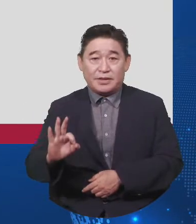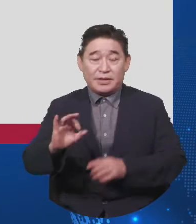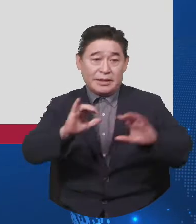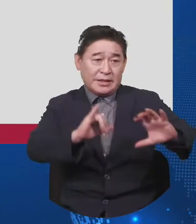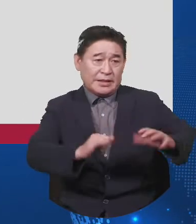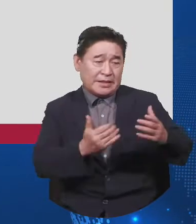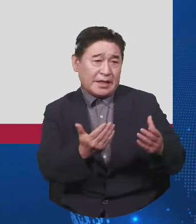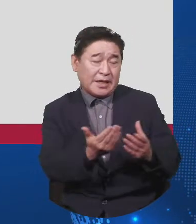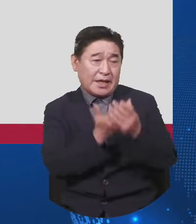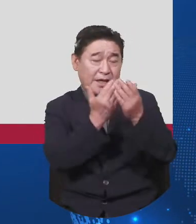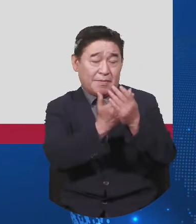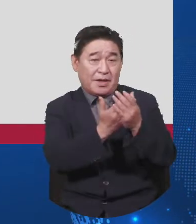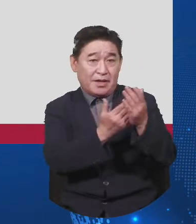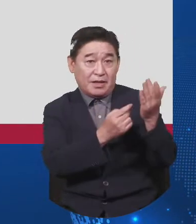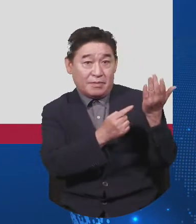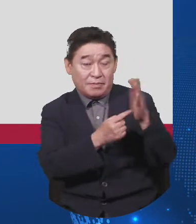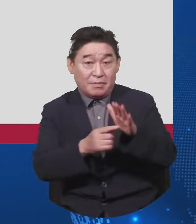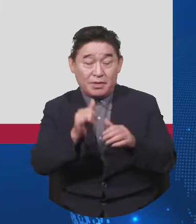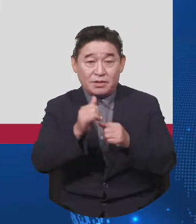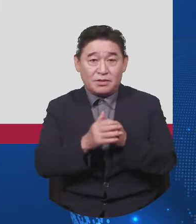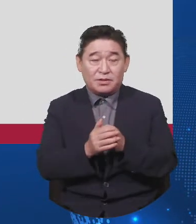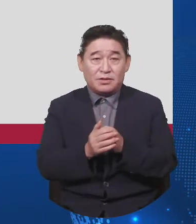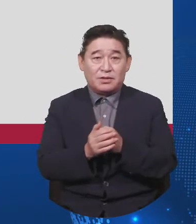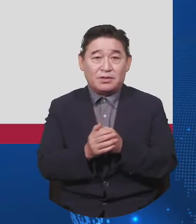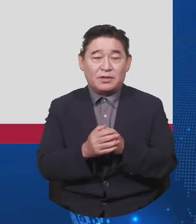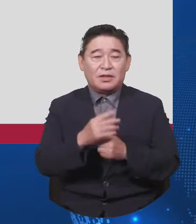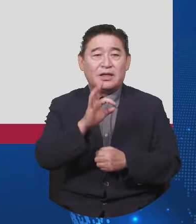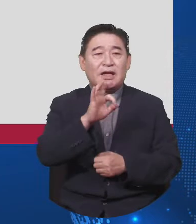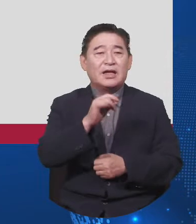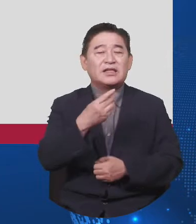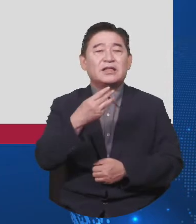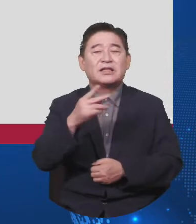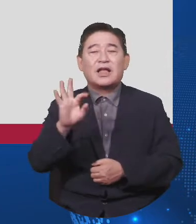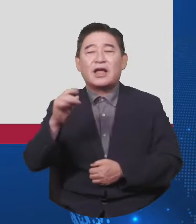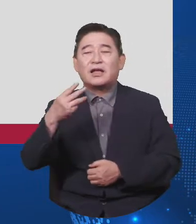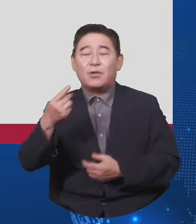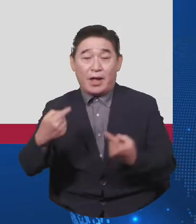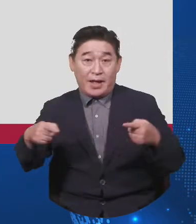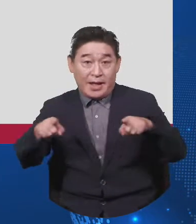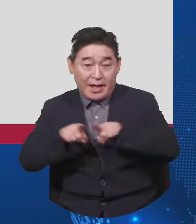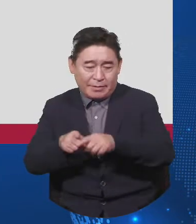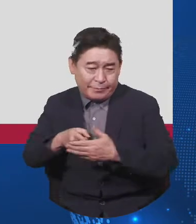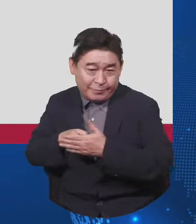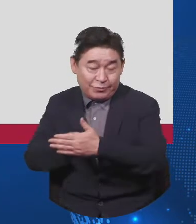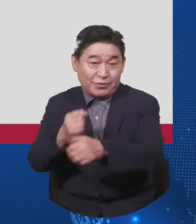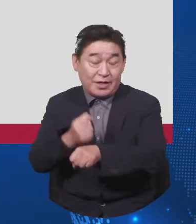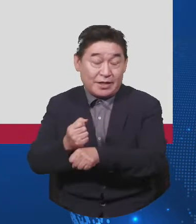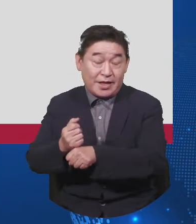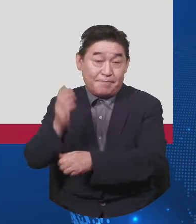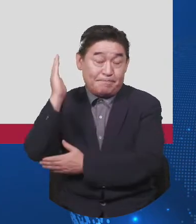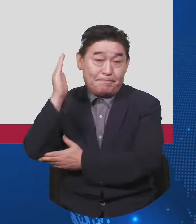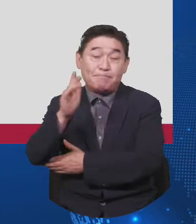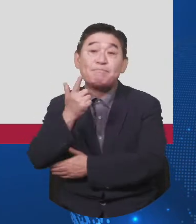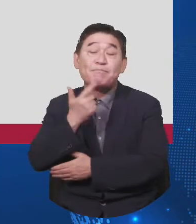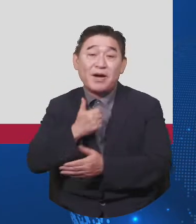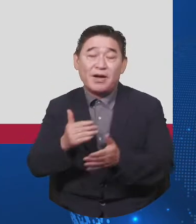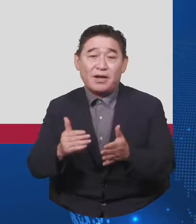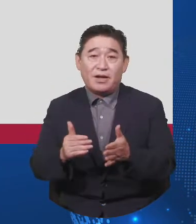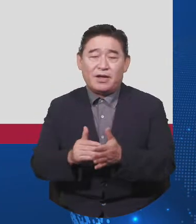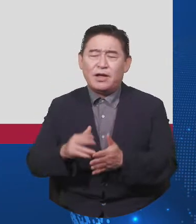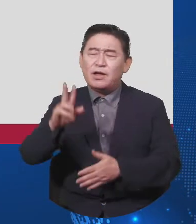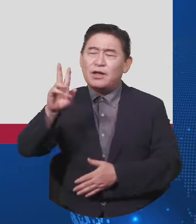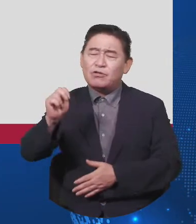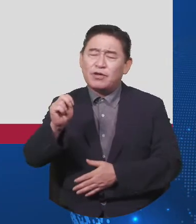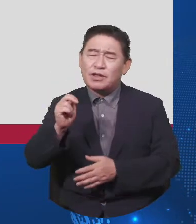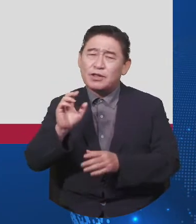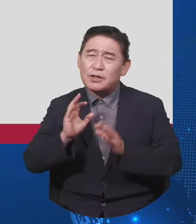Road Initiative. This is something what he was trying to emphasize to support UN efforts, but